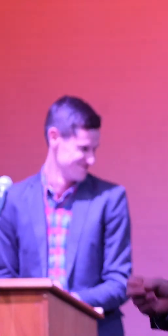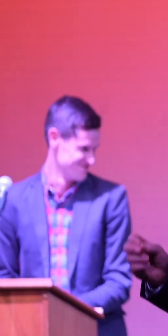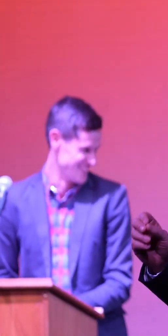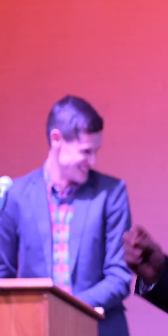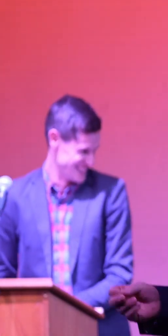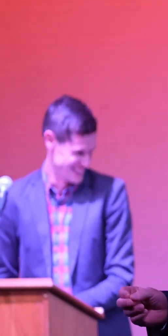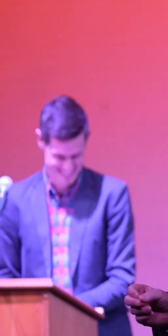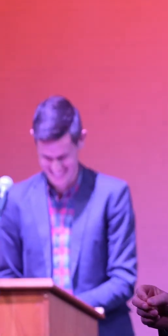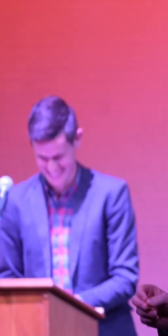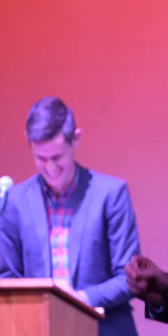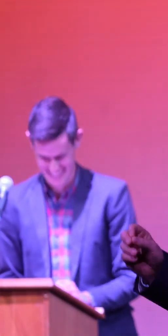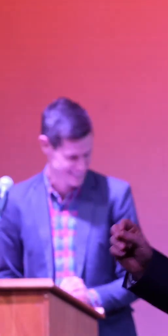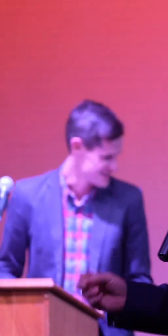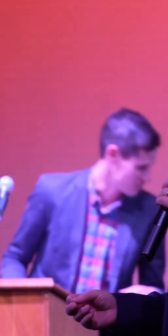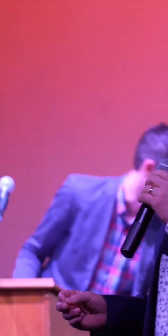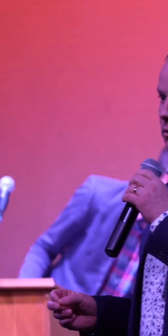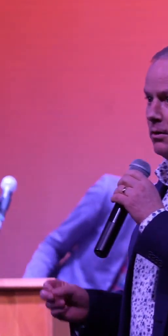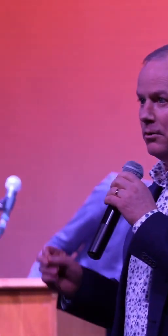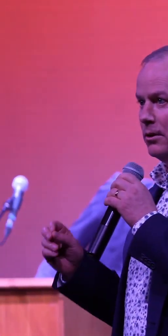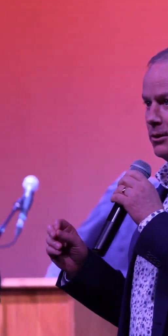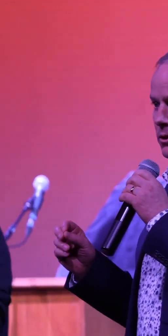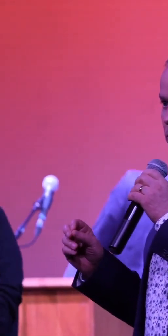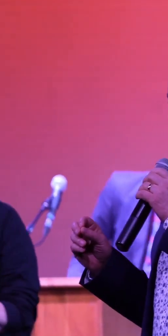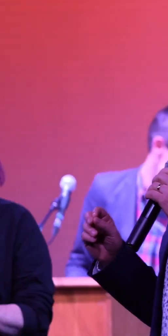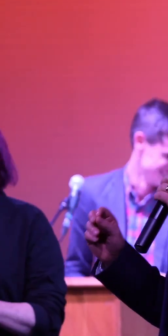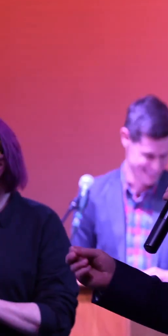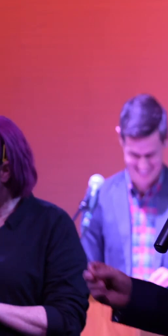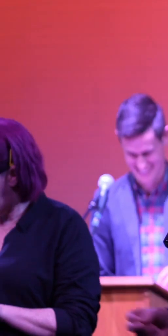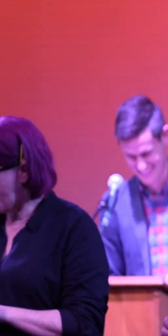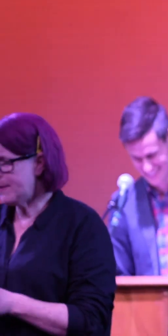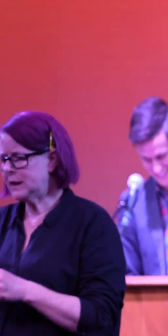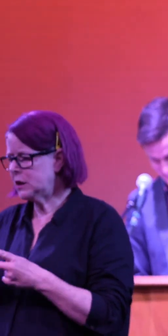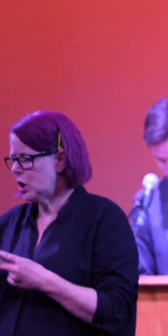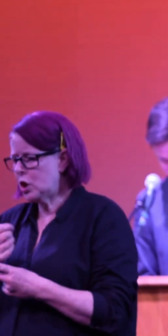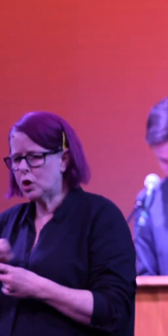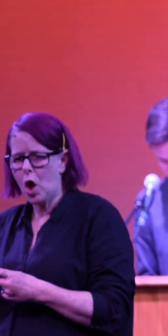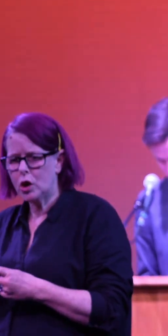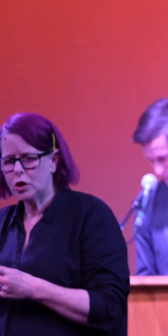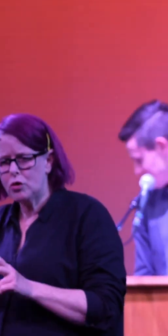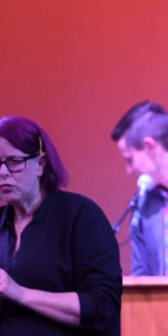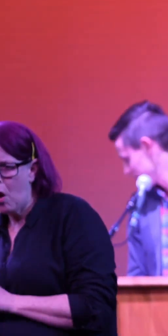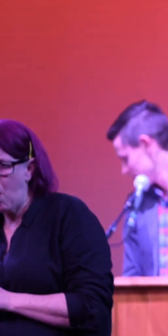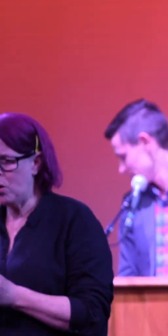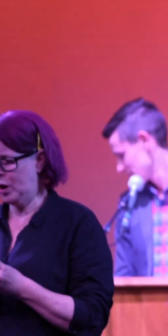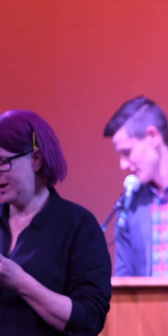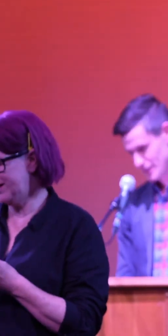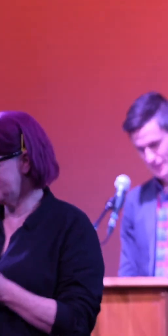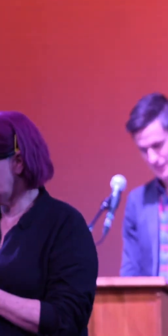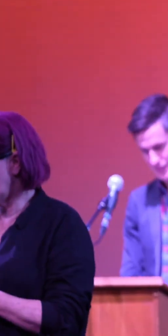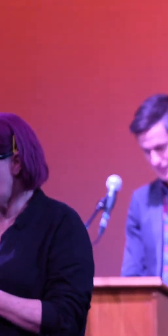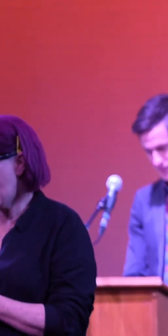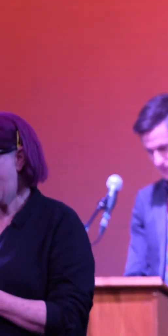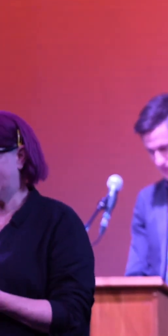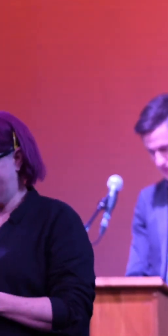pipes and roads and waste services and water coming out of the tap and those sort of things. It is about